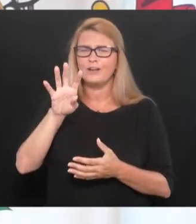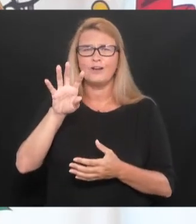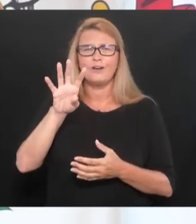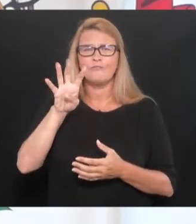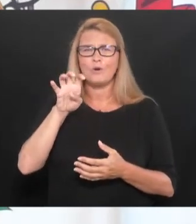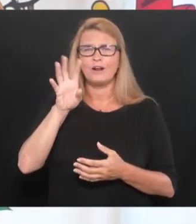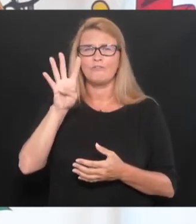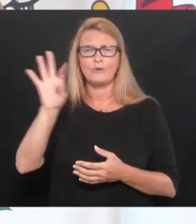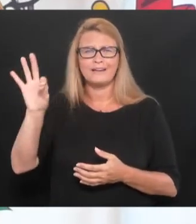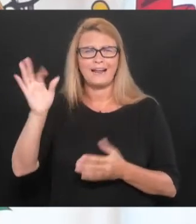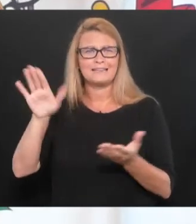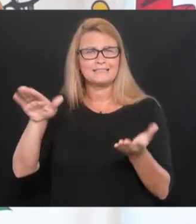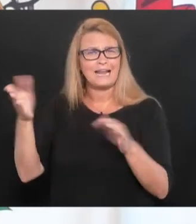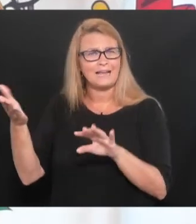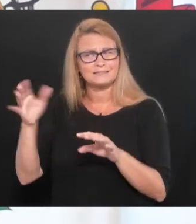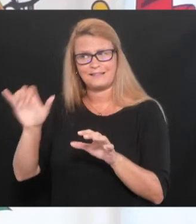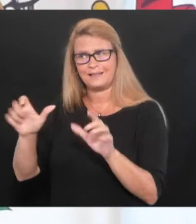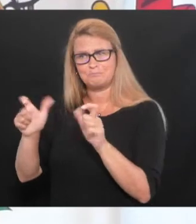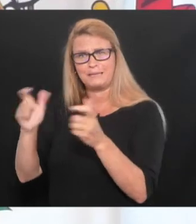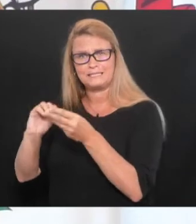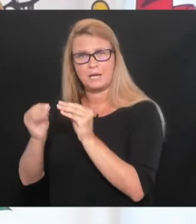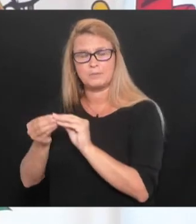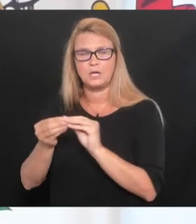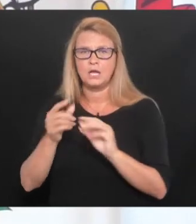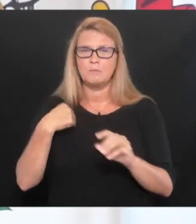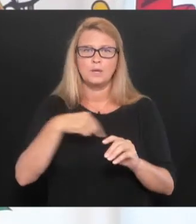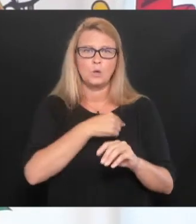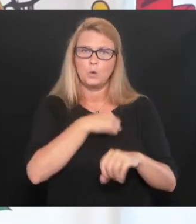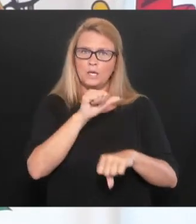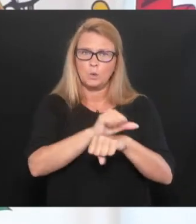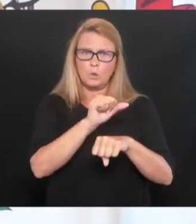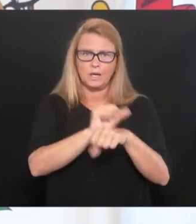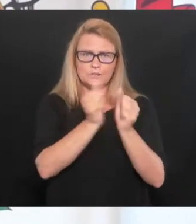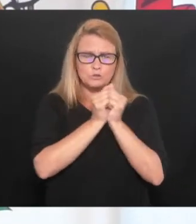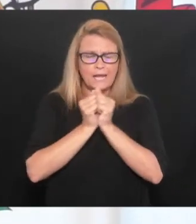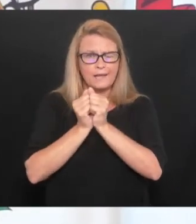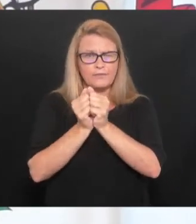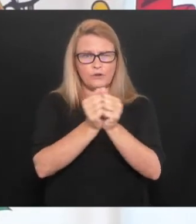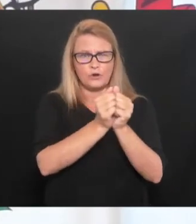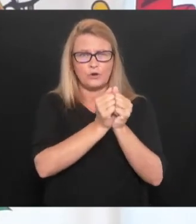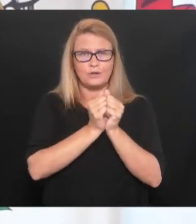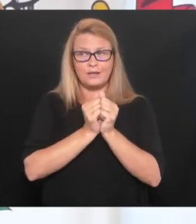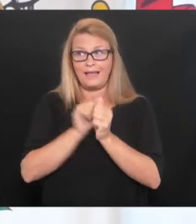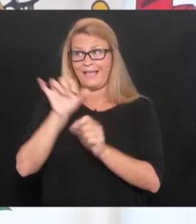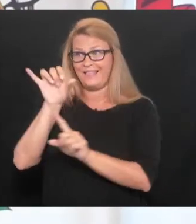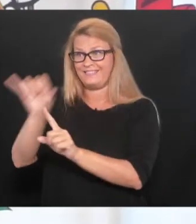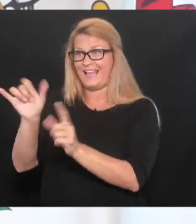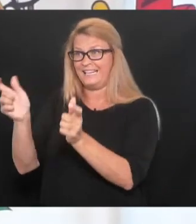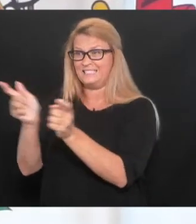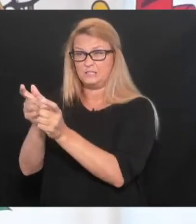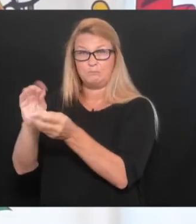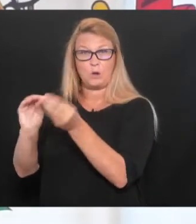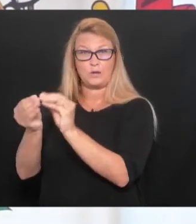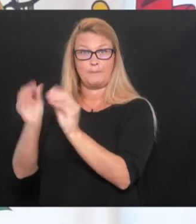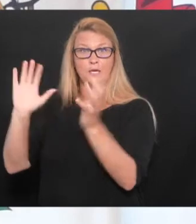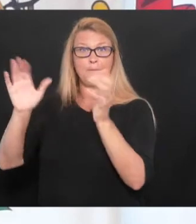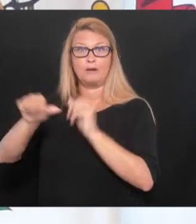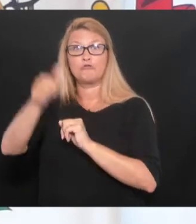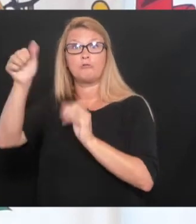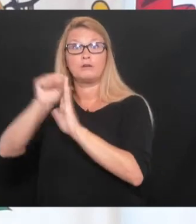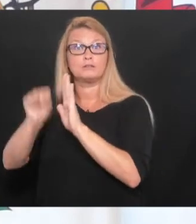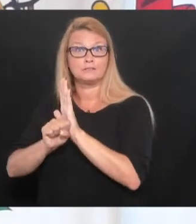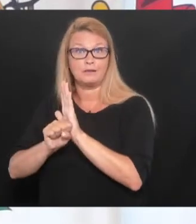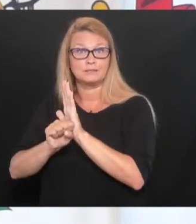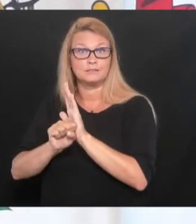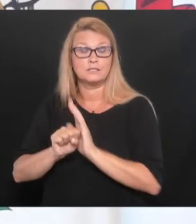a big number, but at the same time, it is a very small number compared to all those around us. And West Virginians,